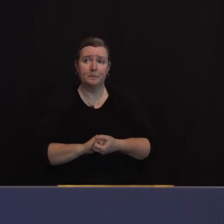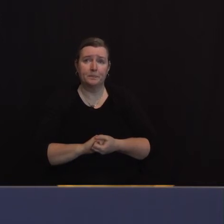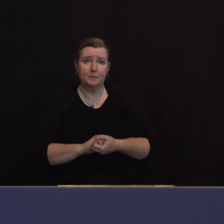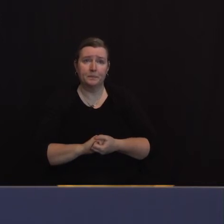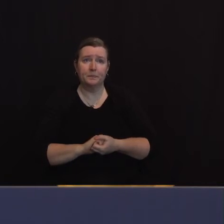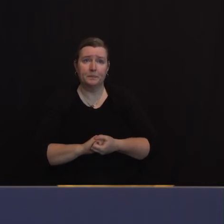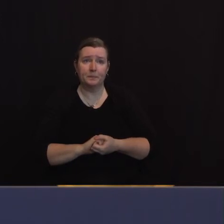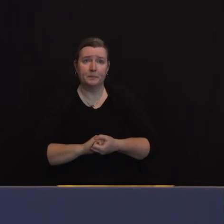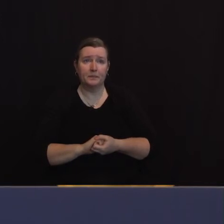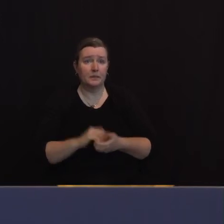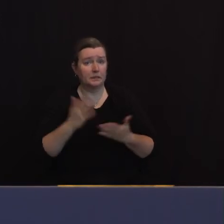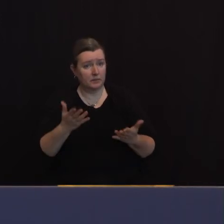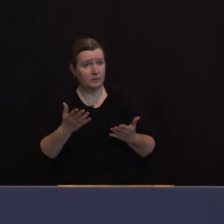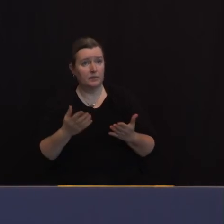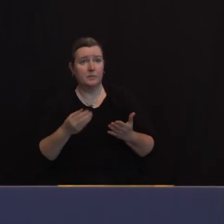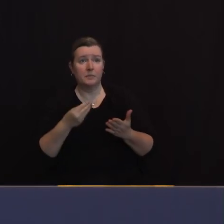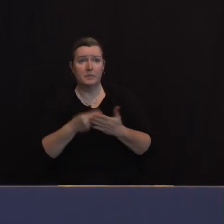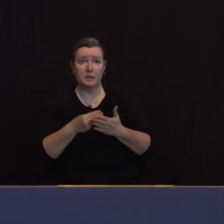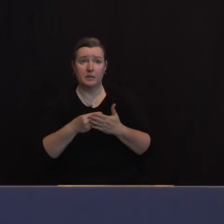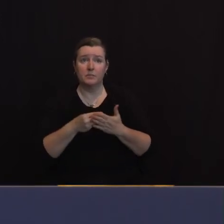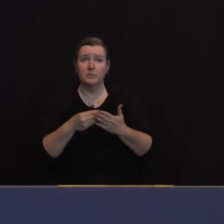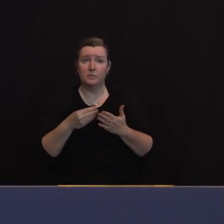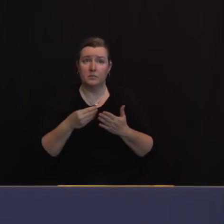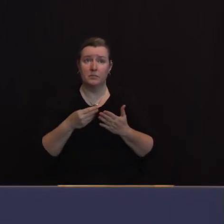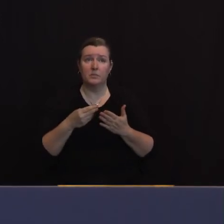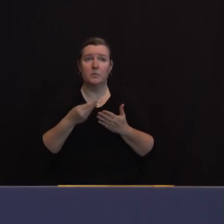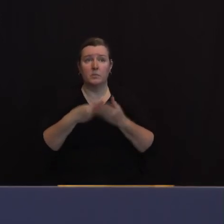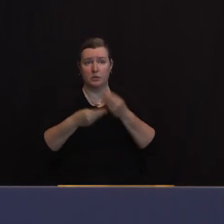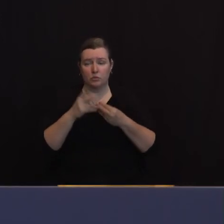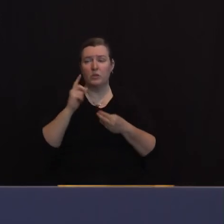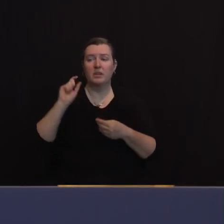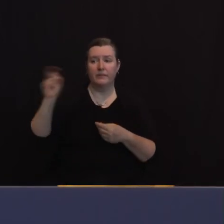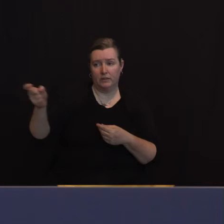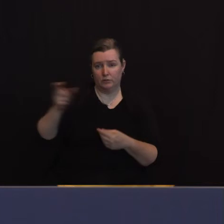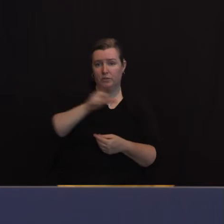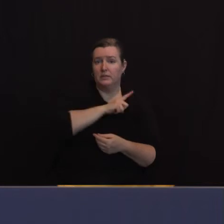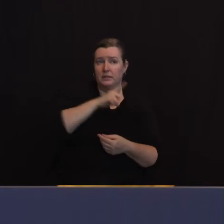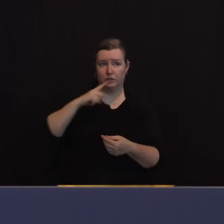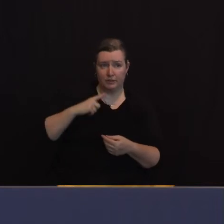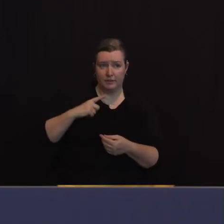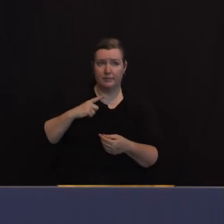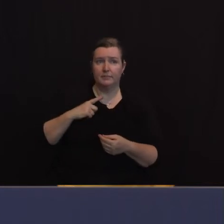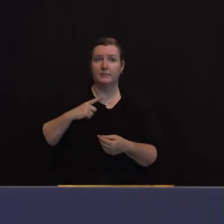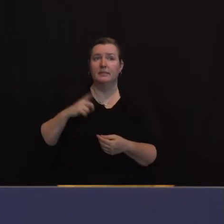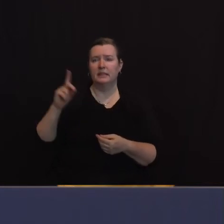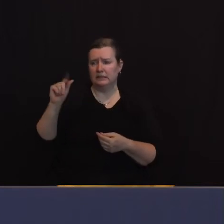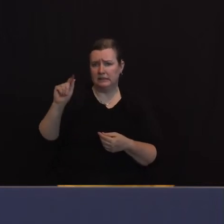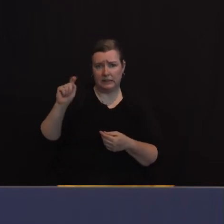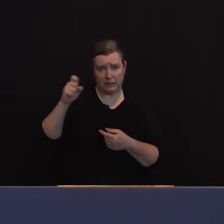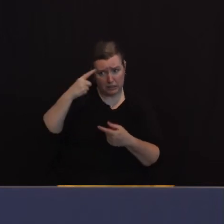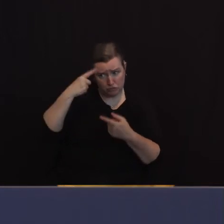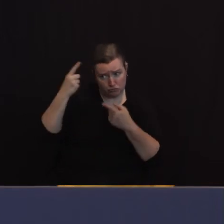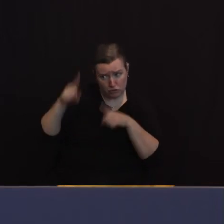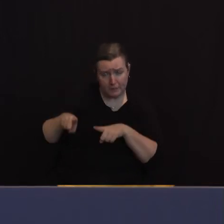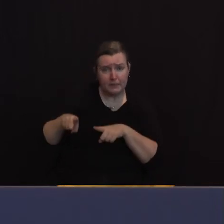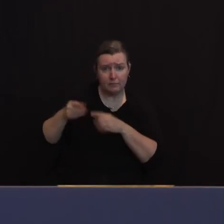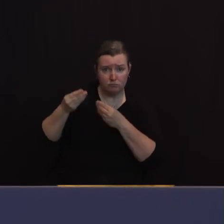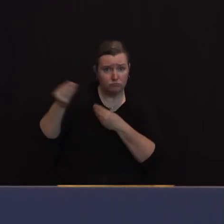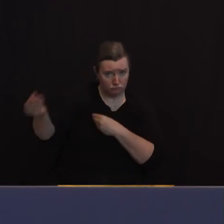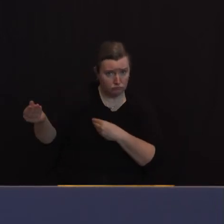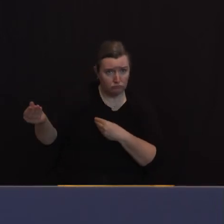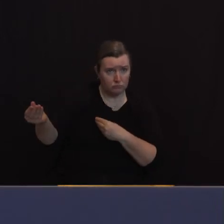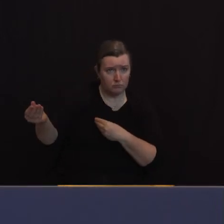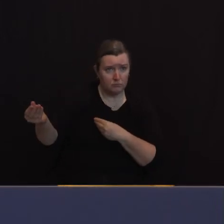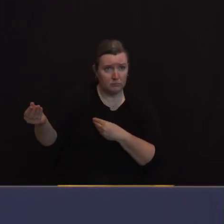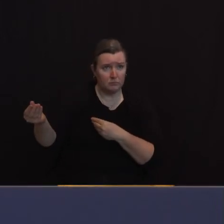with the legislature is an artificial drawn conclusion date. This is as I said, I won't repeat it again, but this